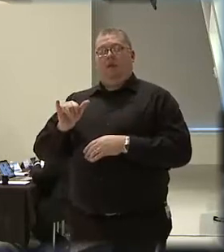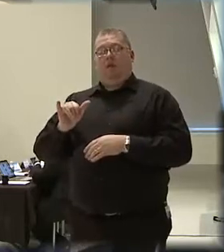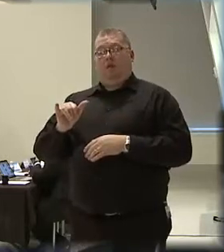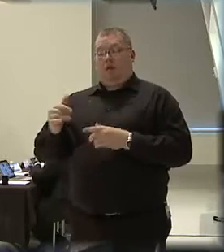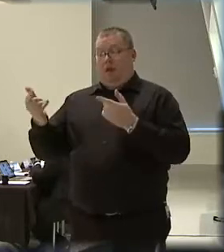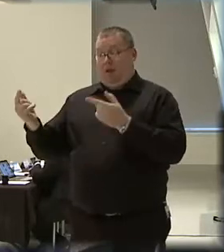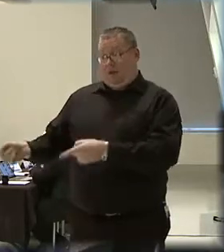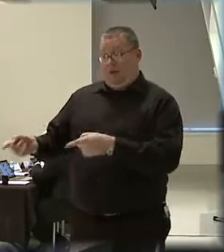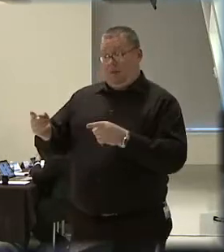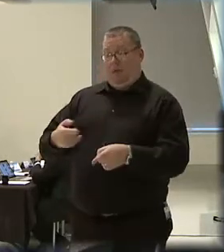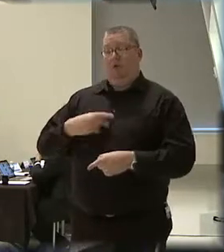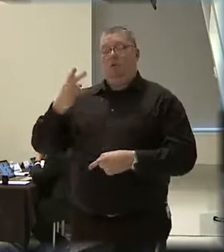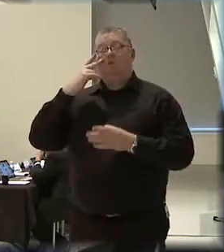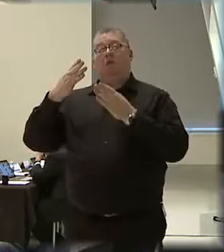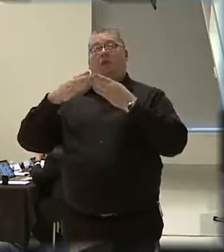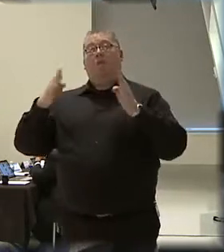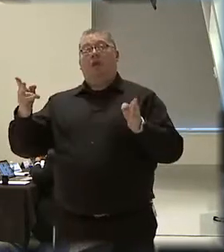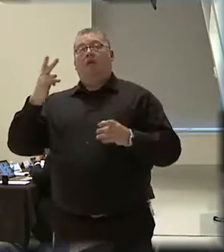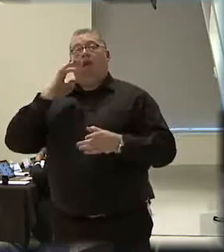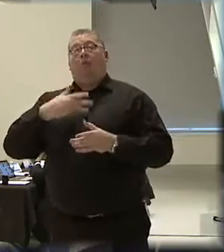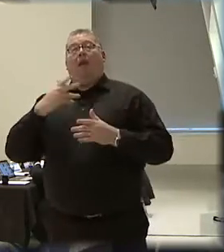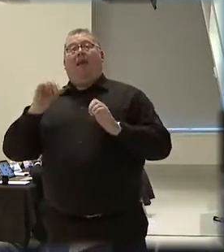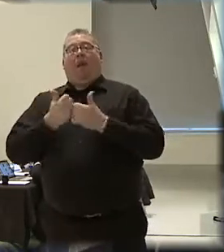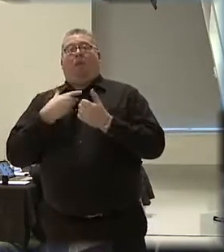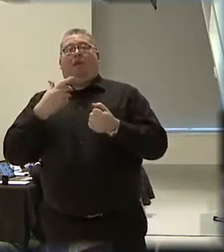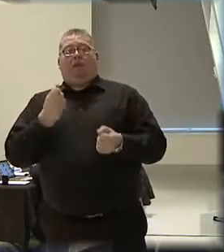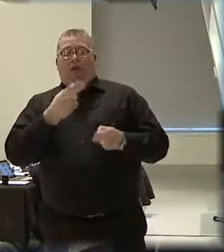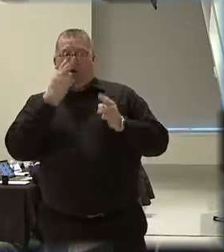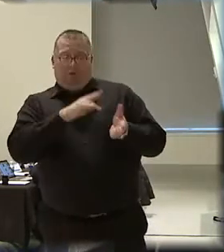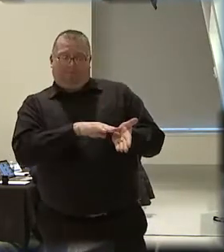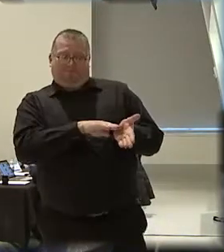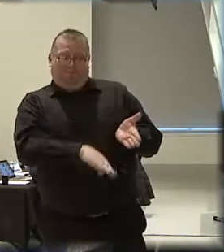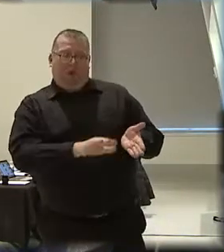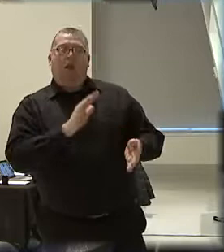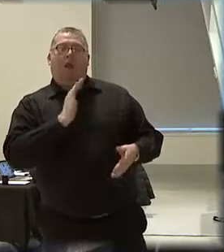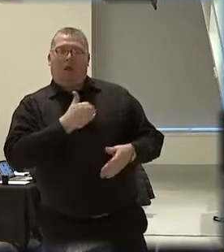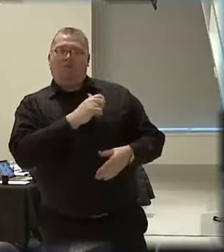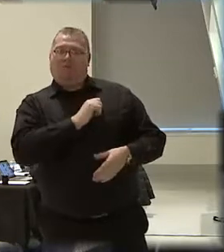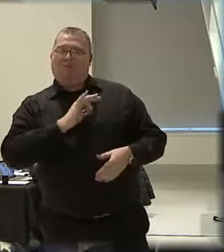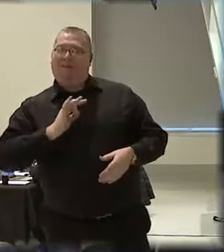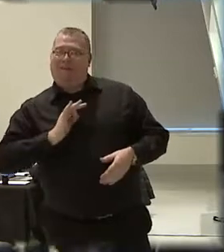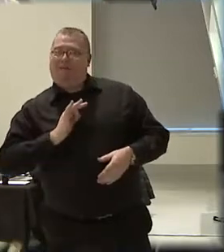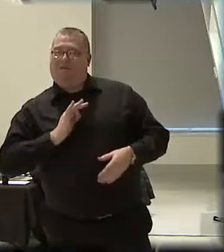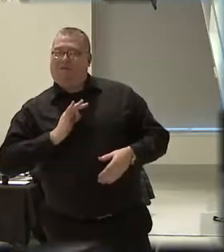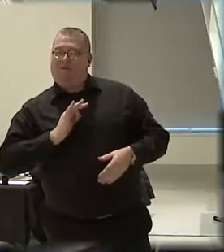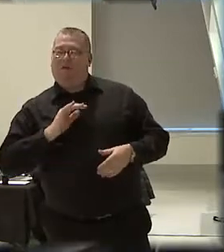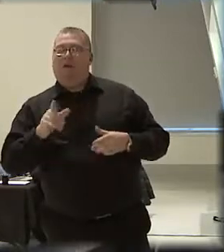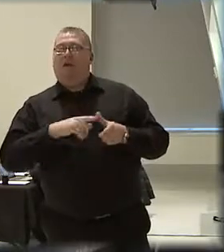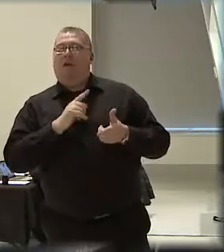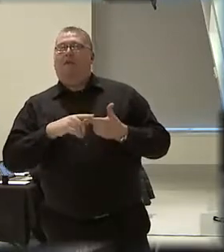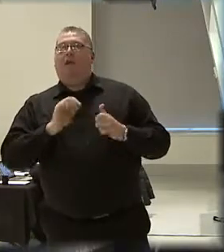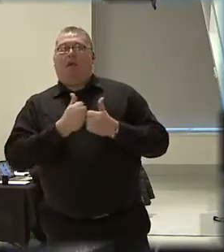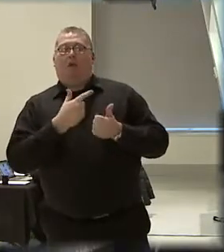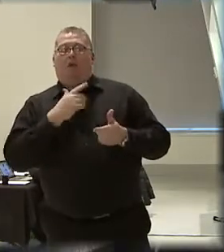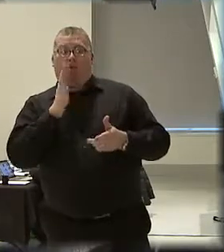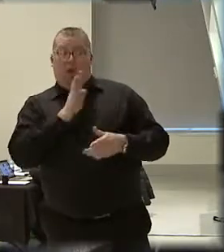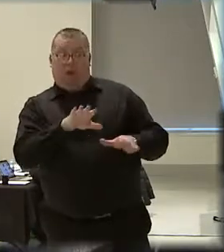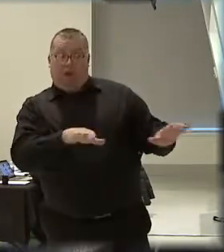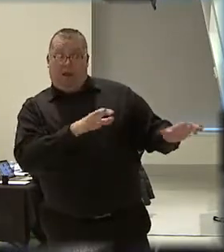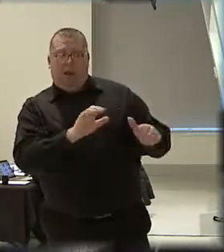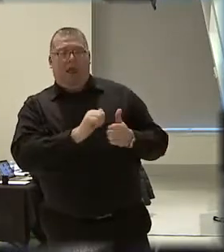that video evidence was needed to exonerate our personnel whenever there's a question regarding their actions.